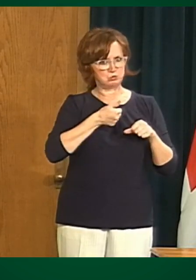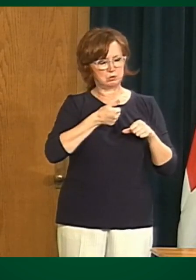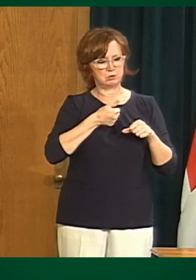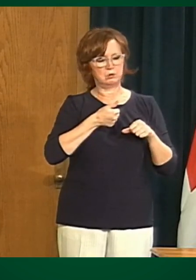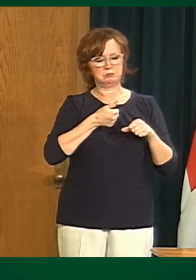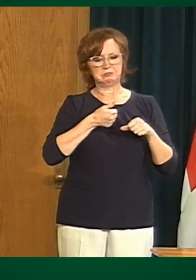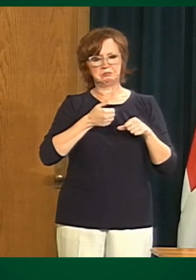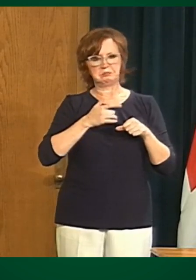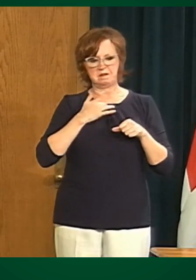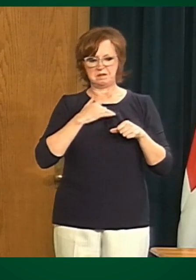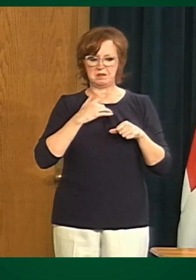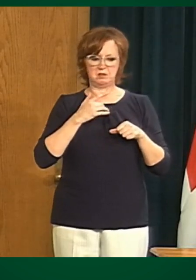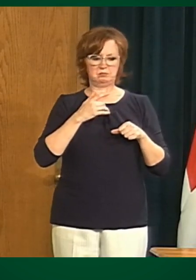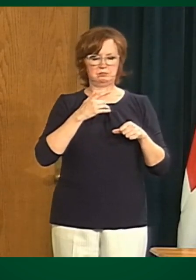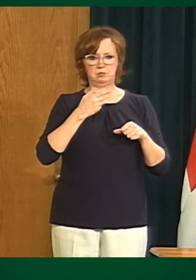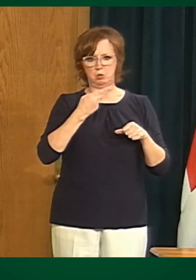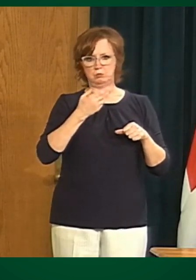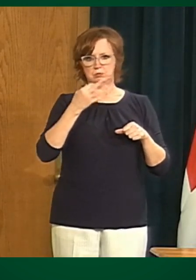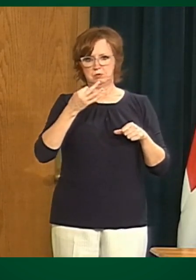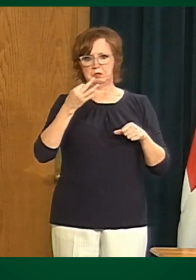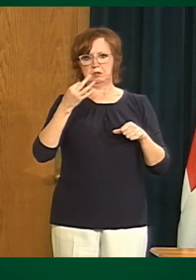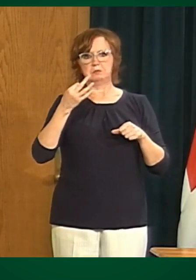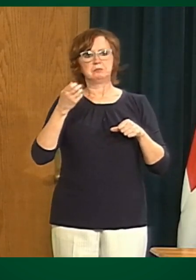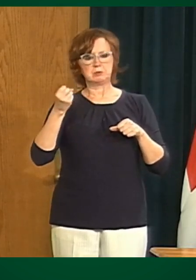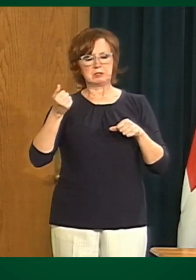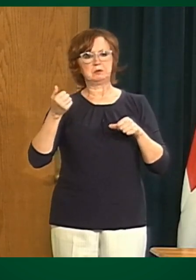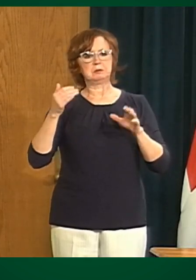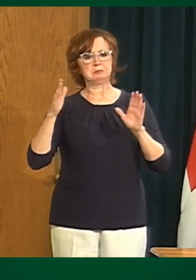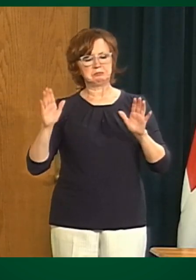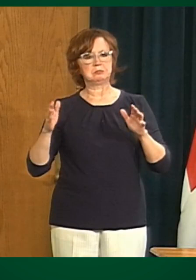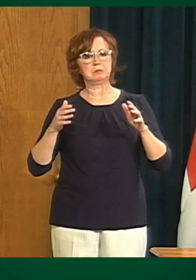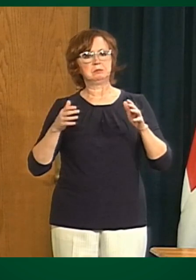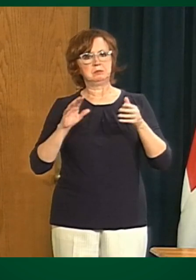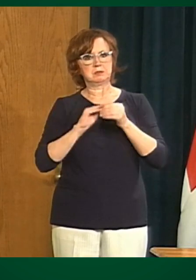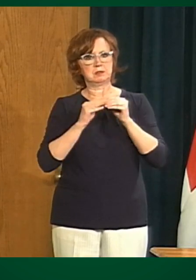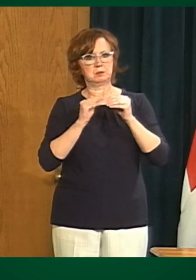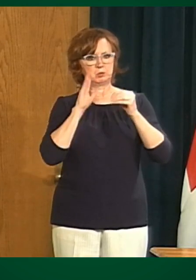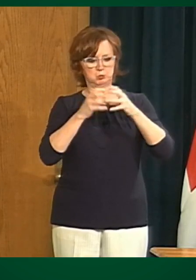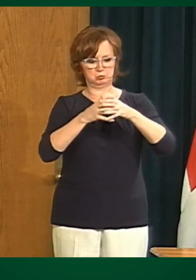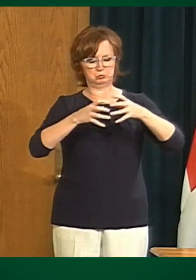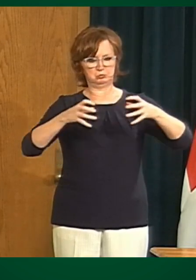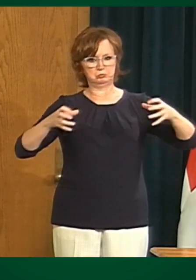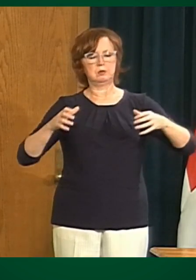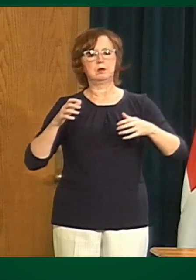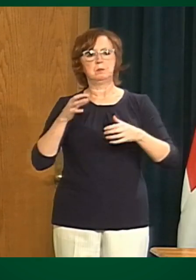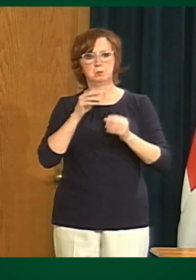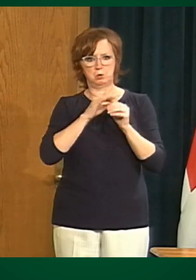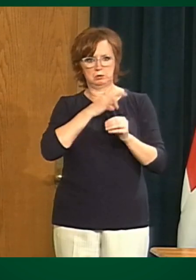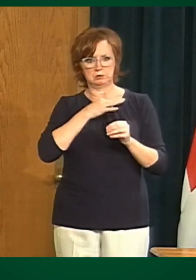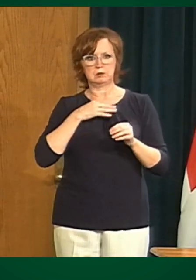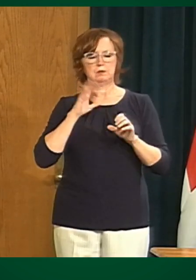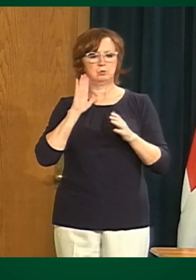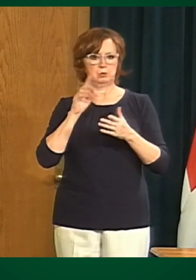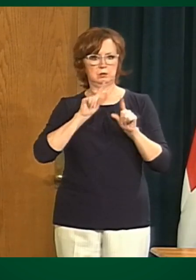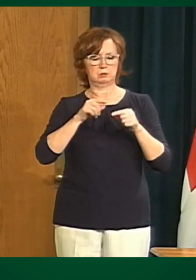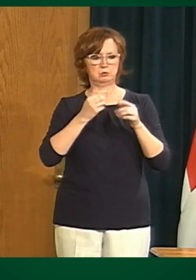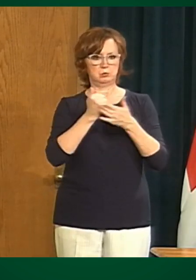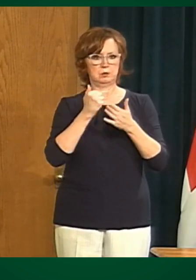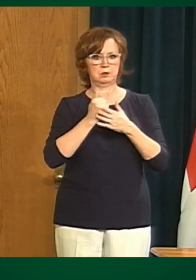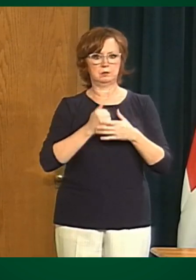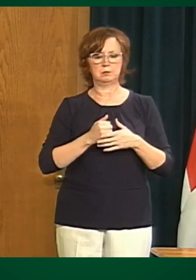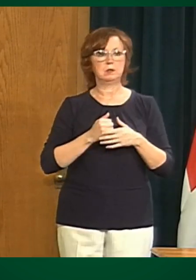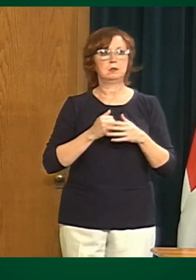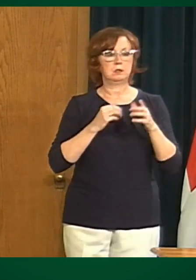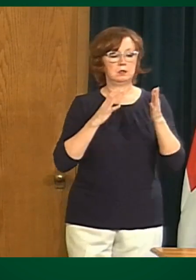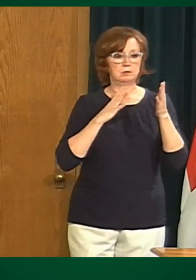a complete capacity in terms of this aggressive plan. Do you have a follow-up, Dan? Yeah, just sorry. The